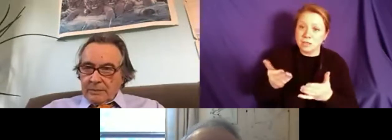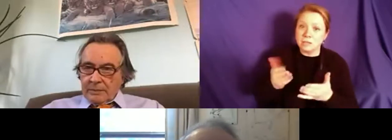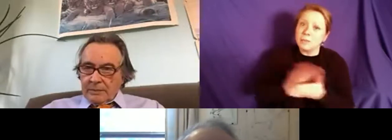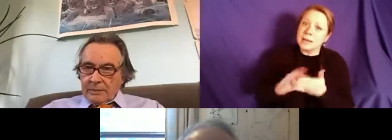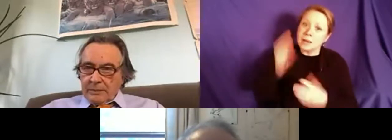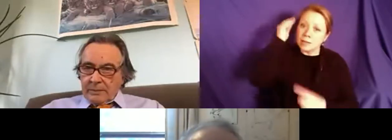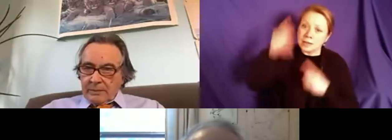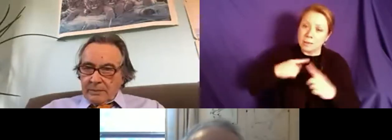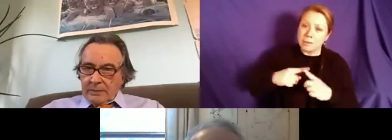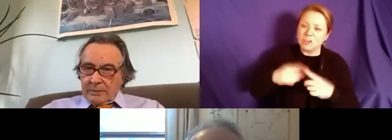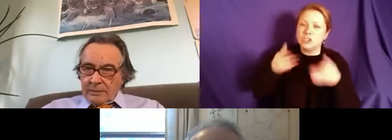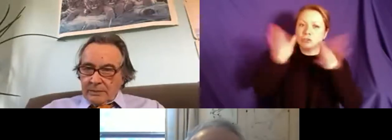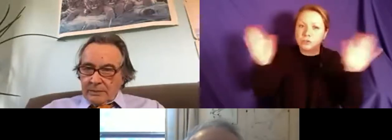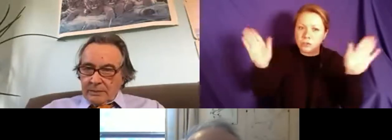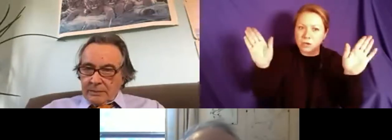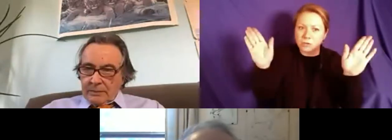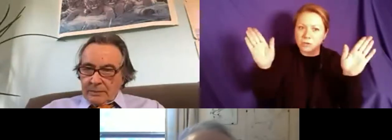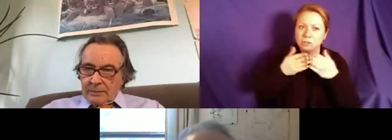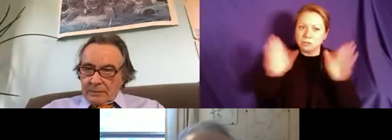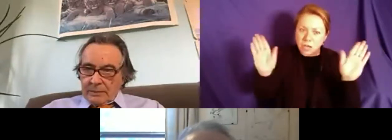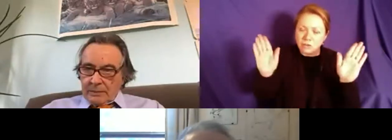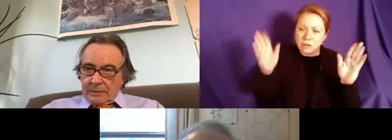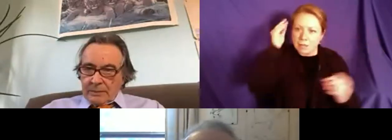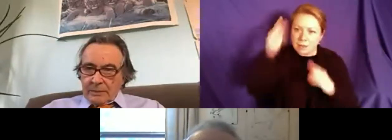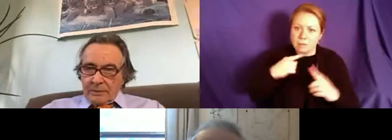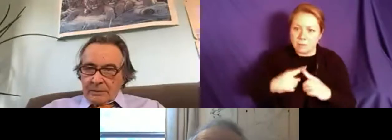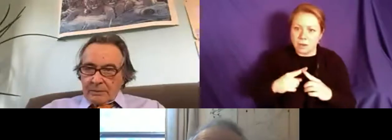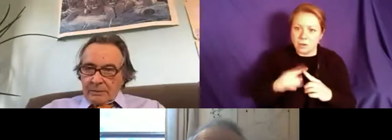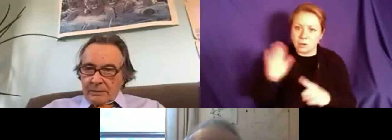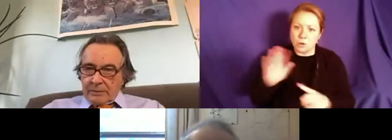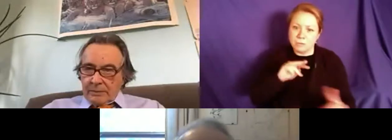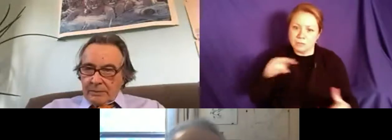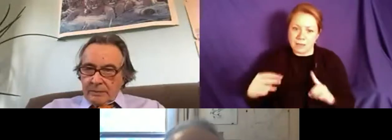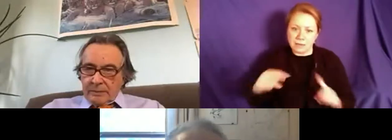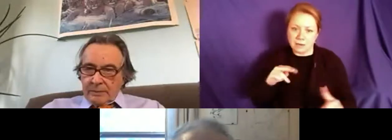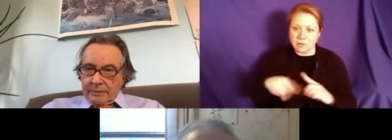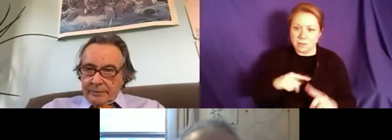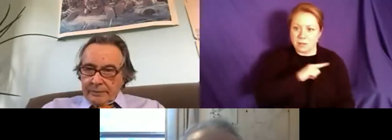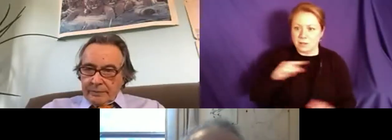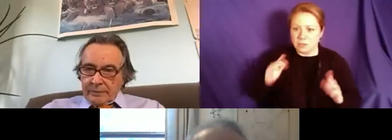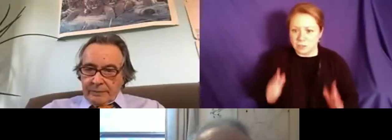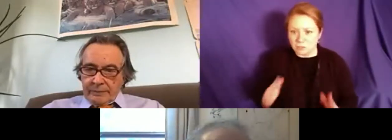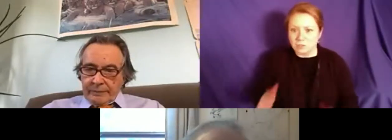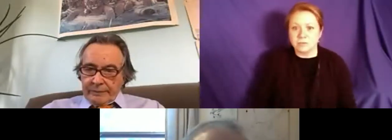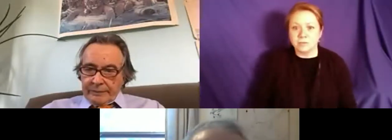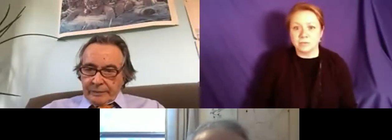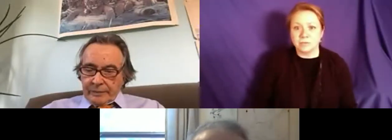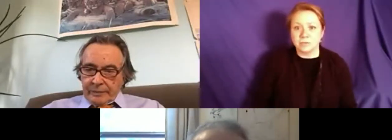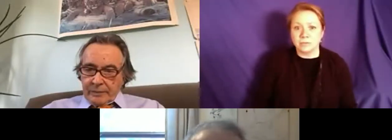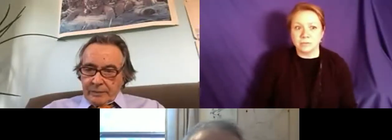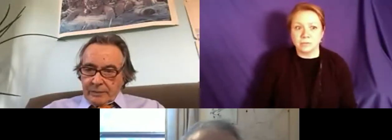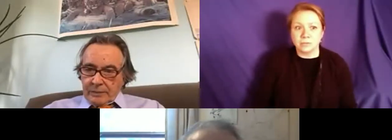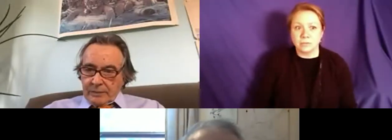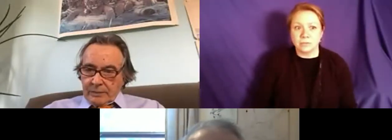few things generally as you lead into speaking about your perspectives on legislation. And one is, has